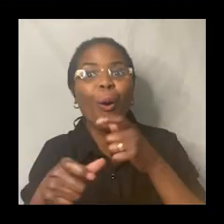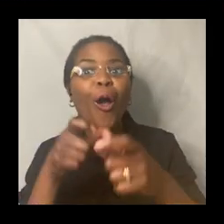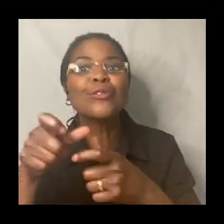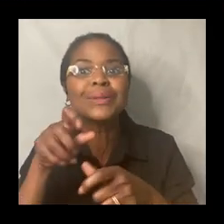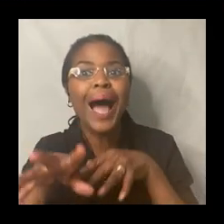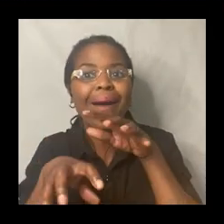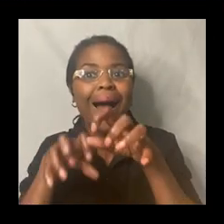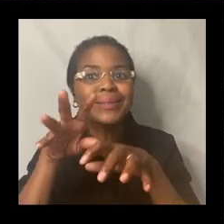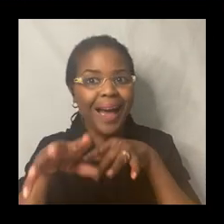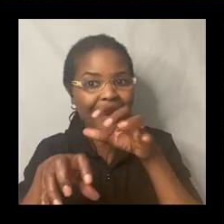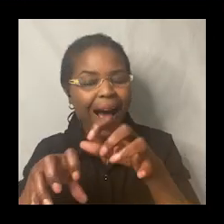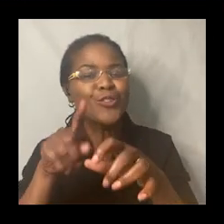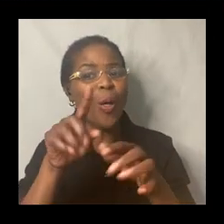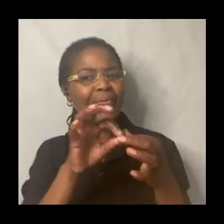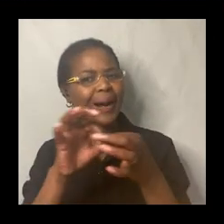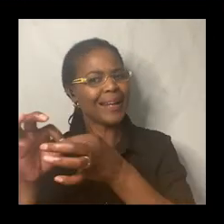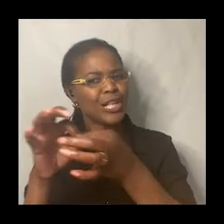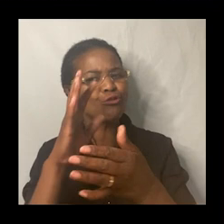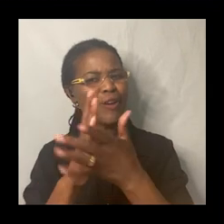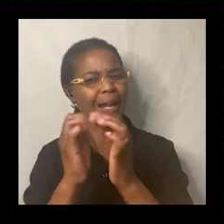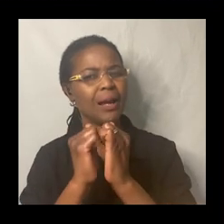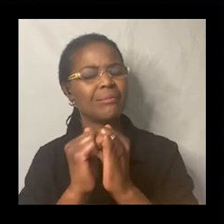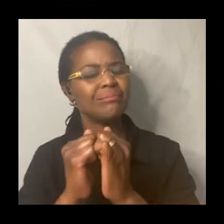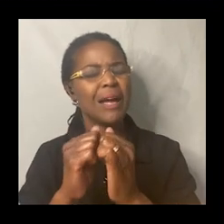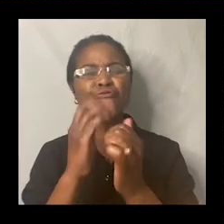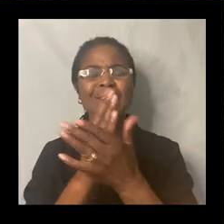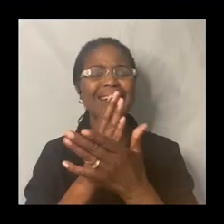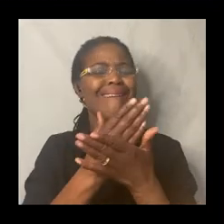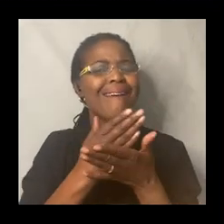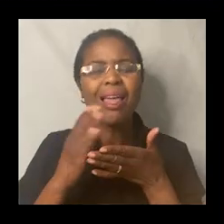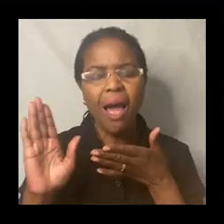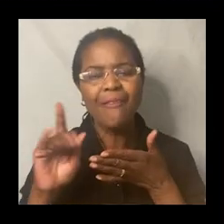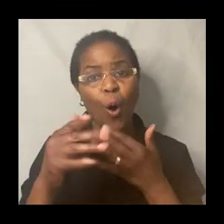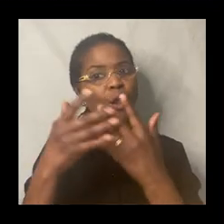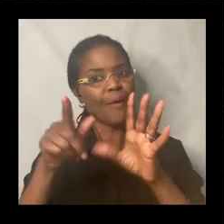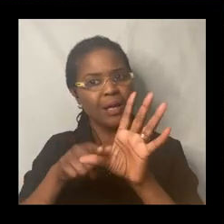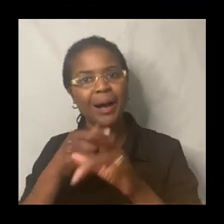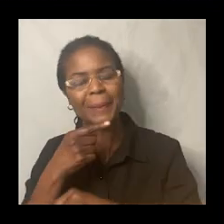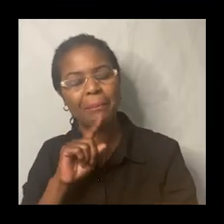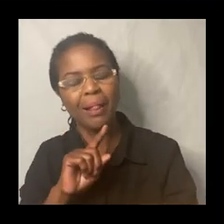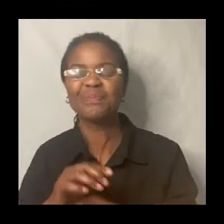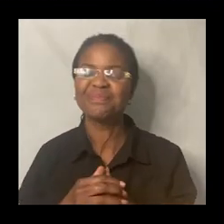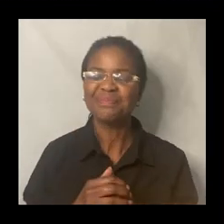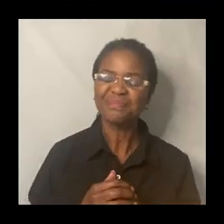very, very relevant and vivid for a lot of young readers.